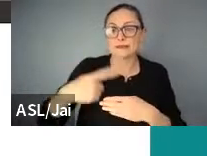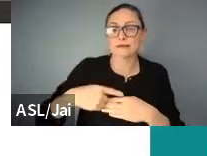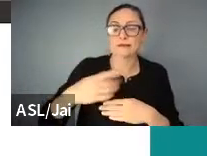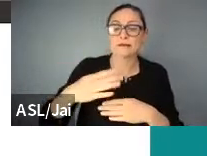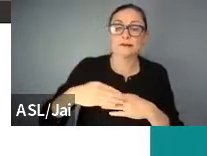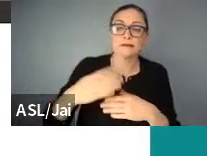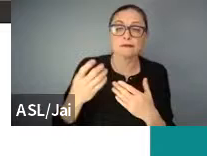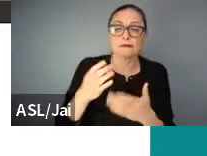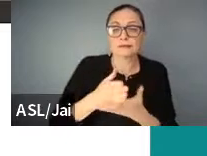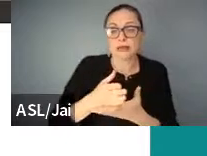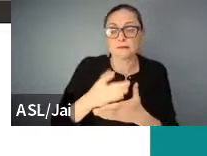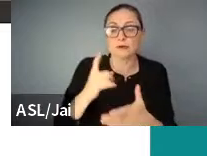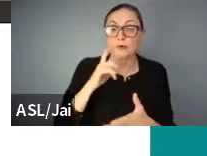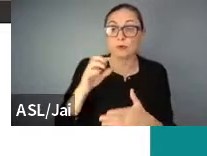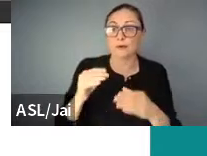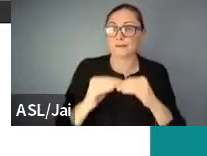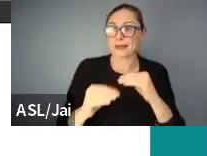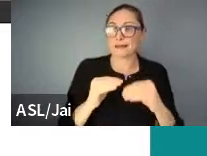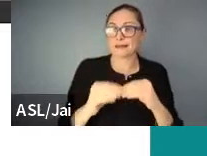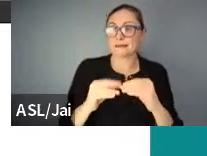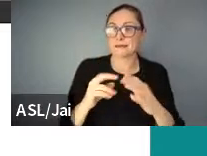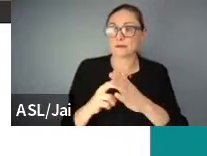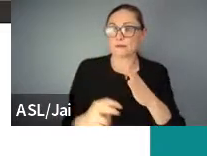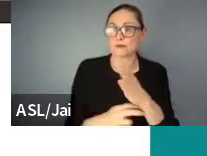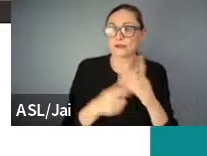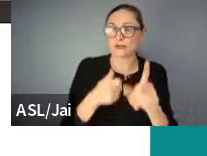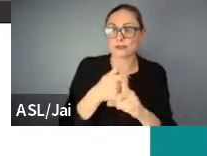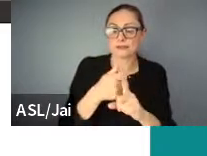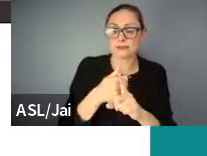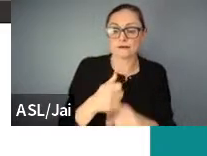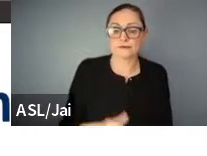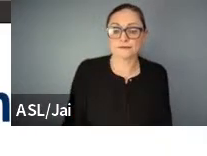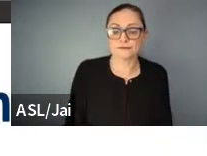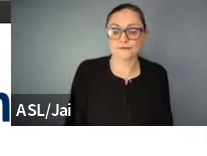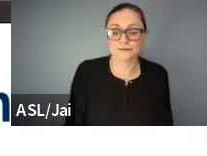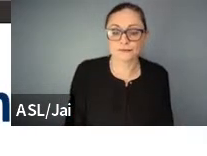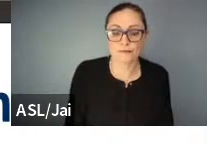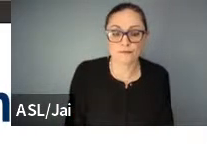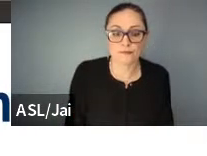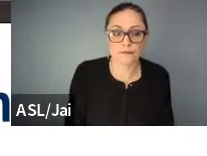of the bridge itself. Next slide, please.